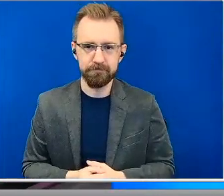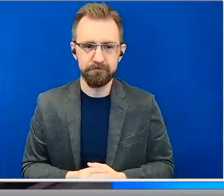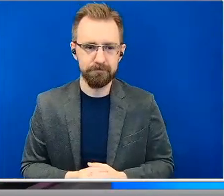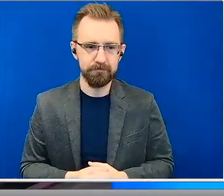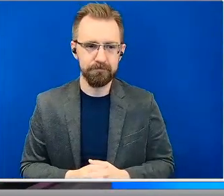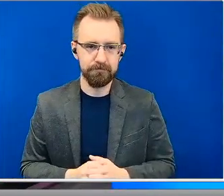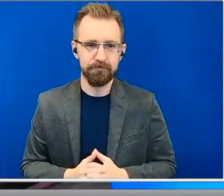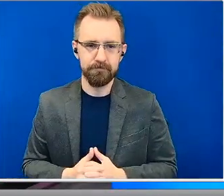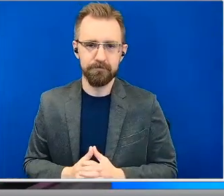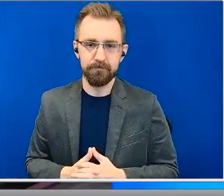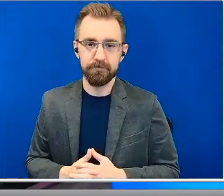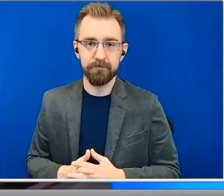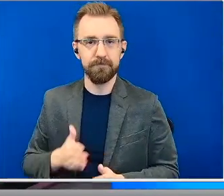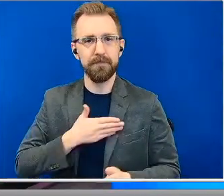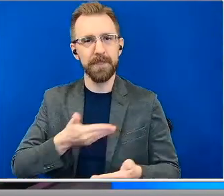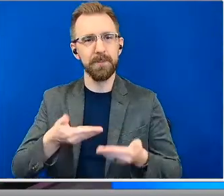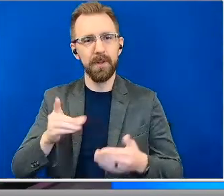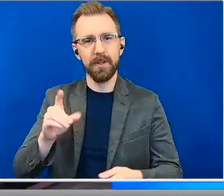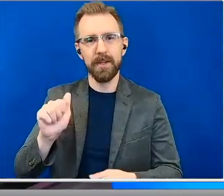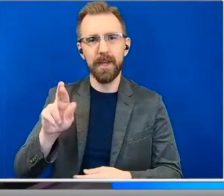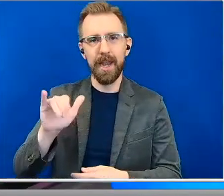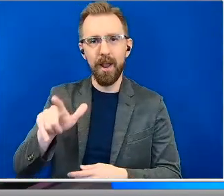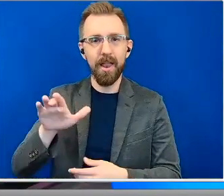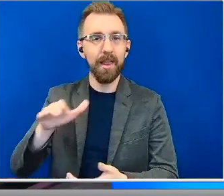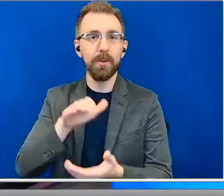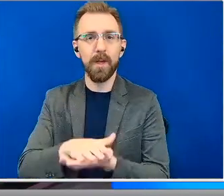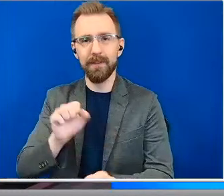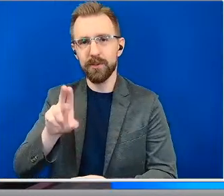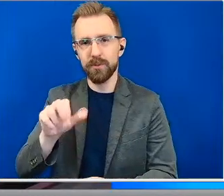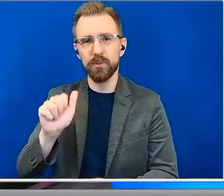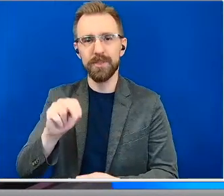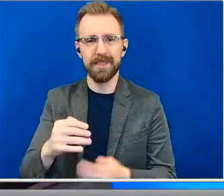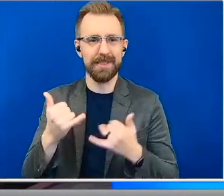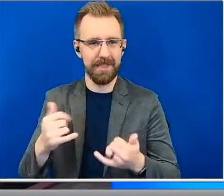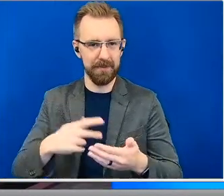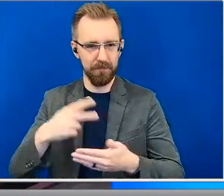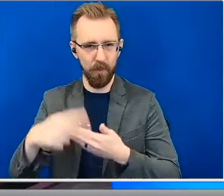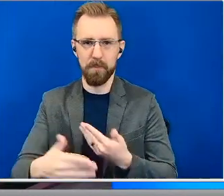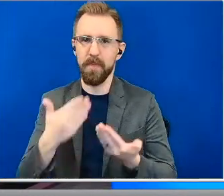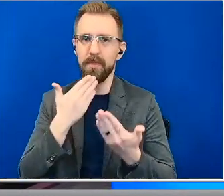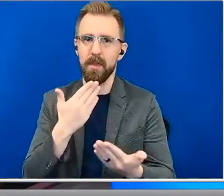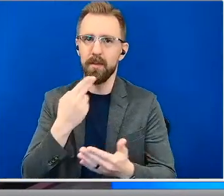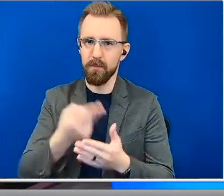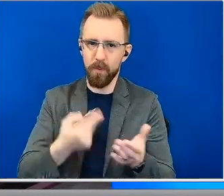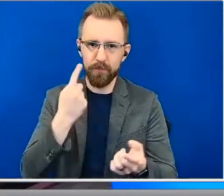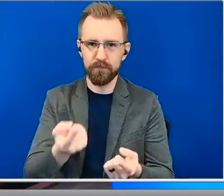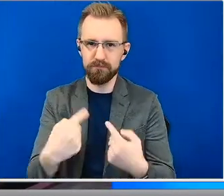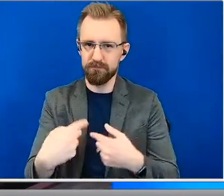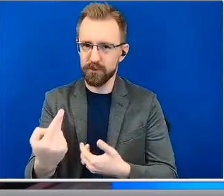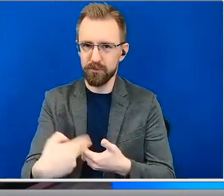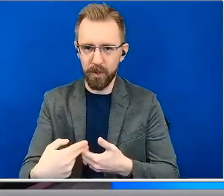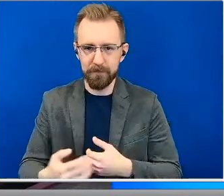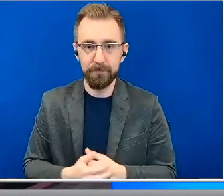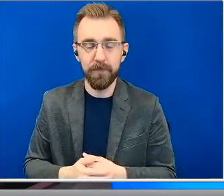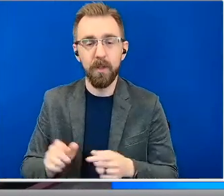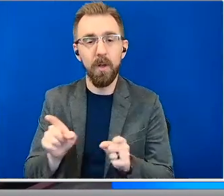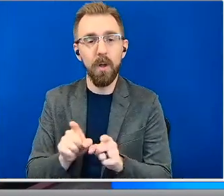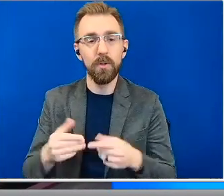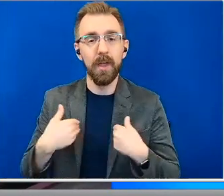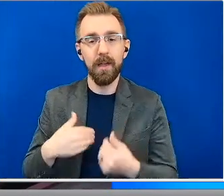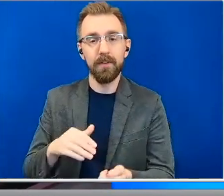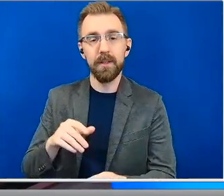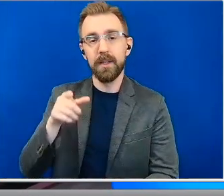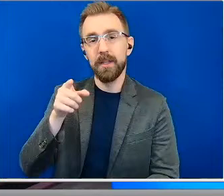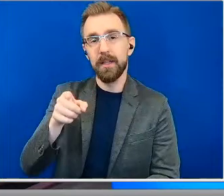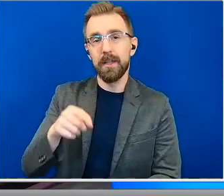Please welcome Daryle and his wife Susan to today's program. Thank you both for being here. Thank you. We also have Daryle's